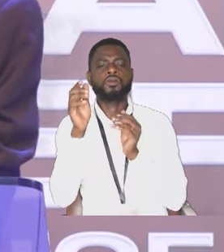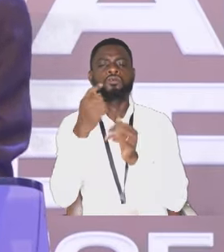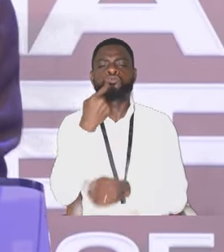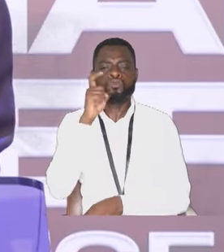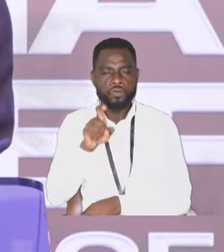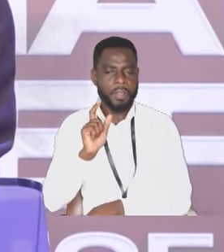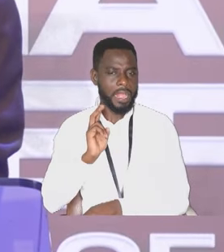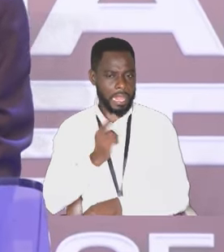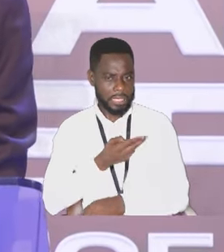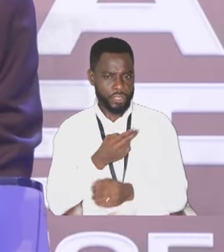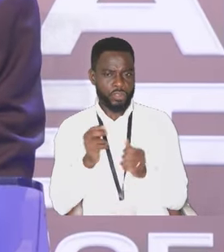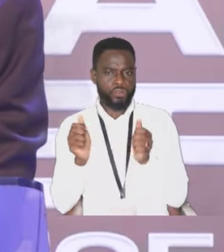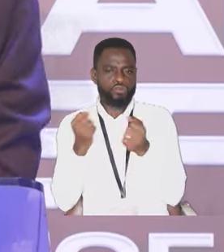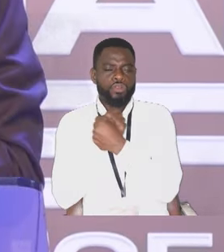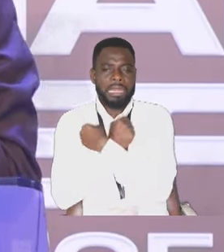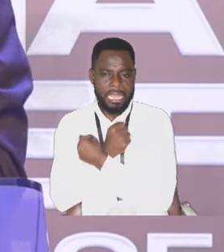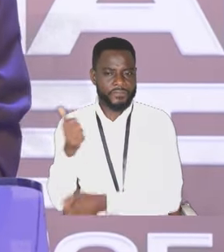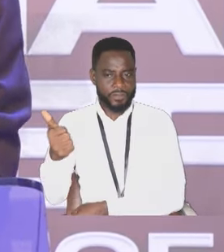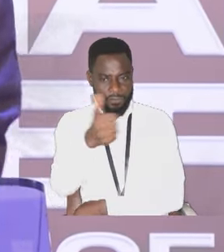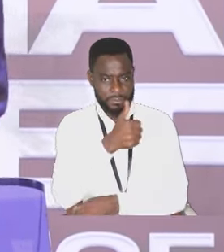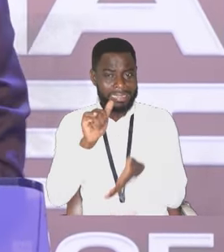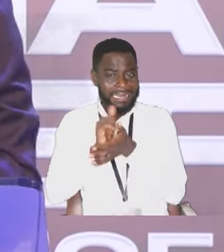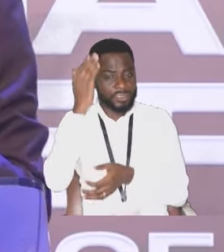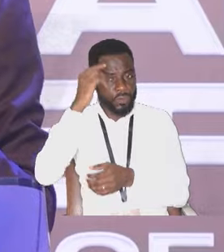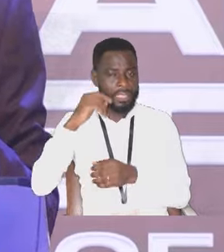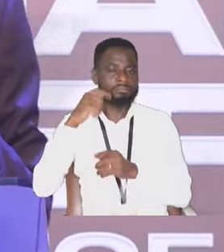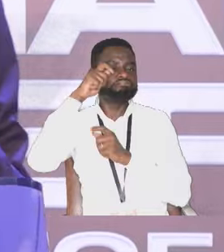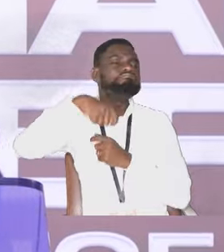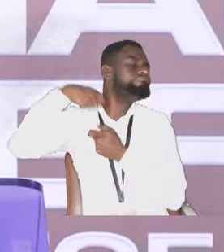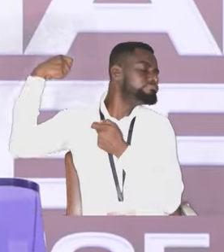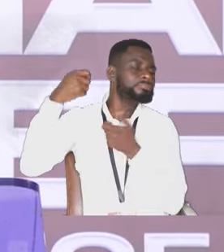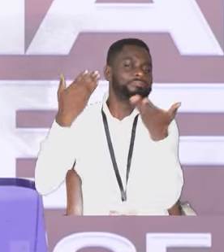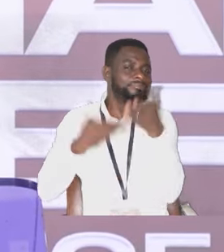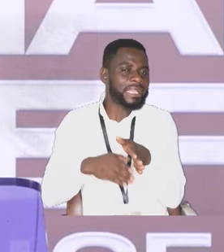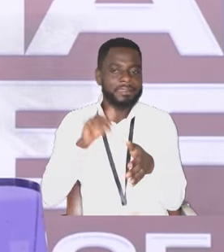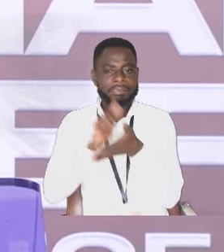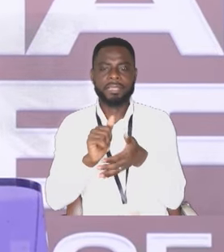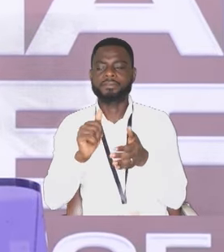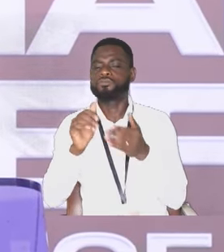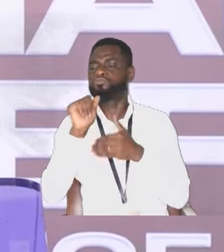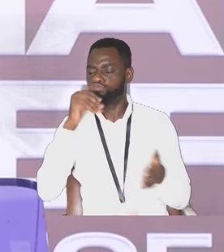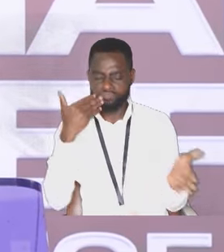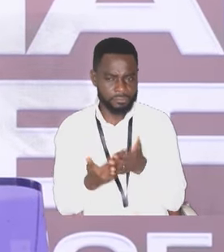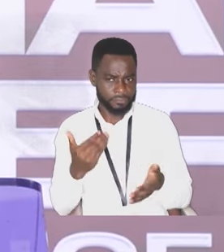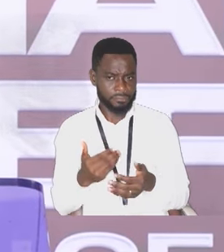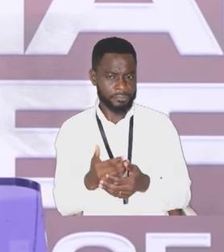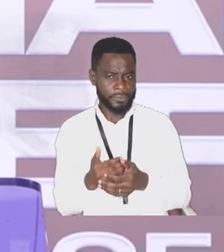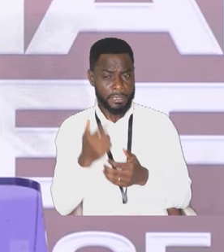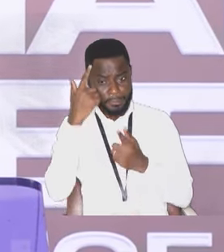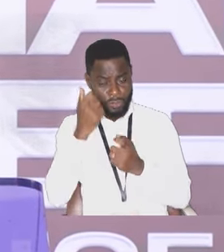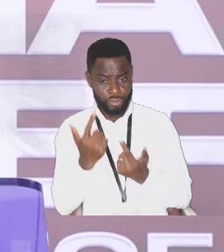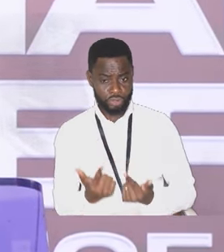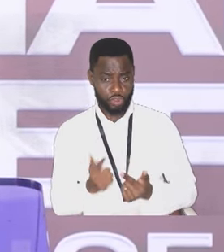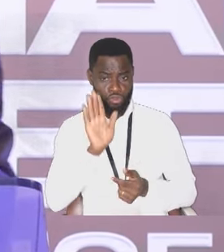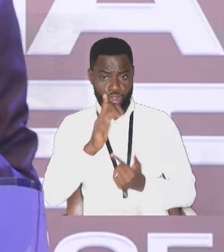to love ourselves. That is why you are not supposed to commit suicide. It doesn't matter whatever that happens in your life, because your life doesn't